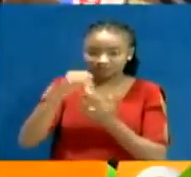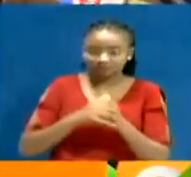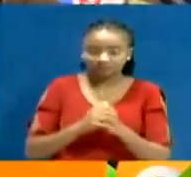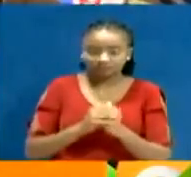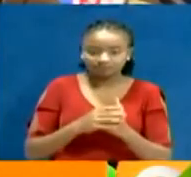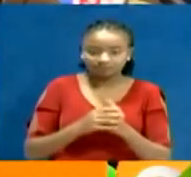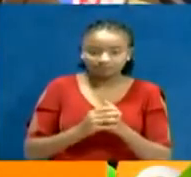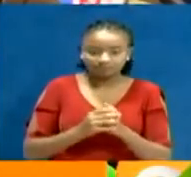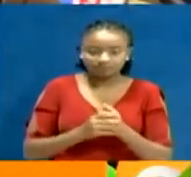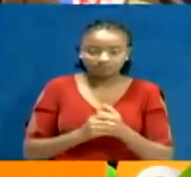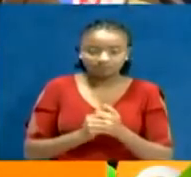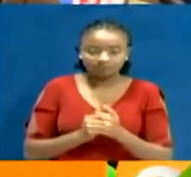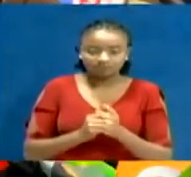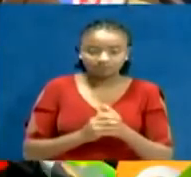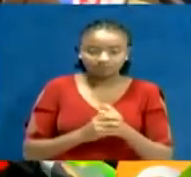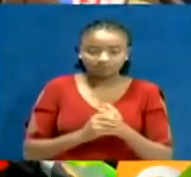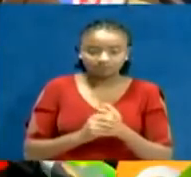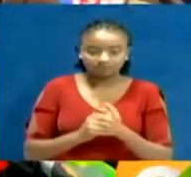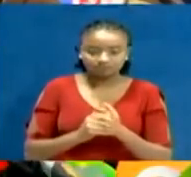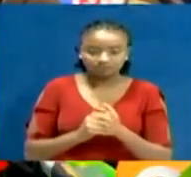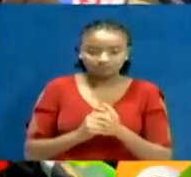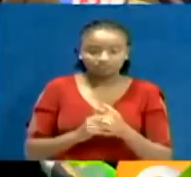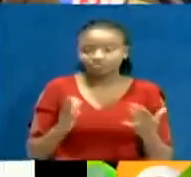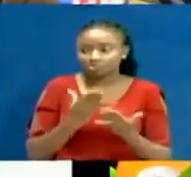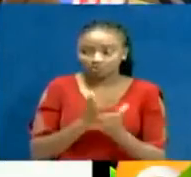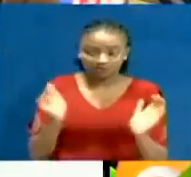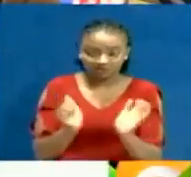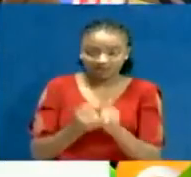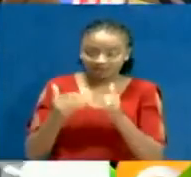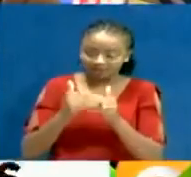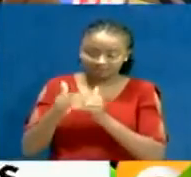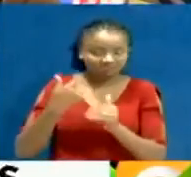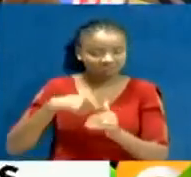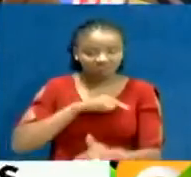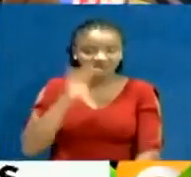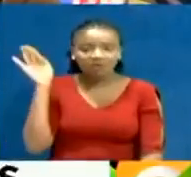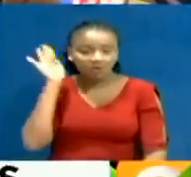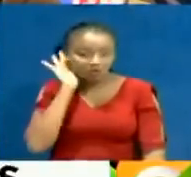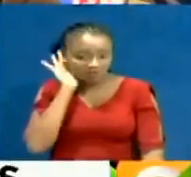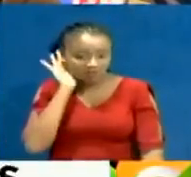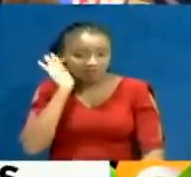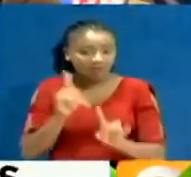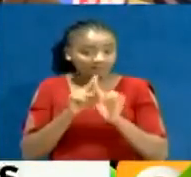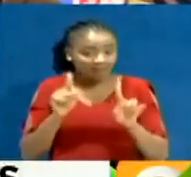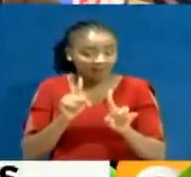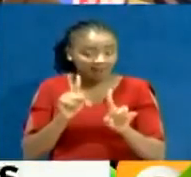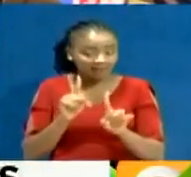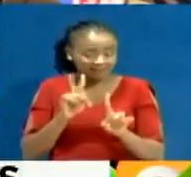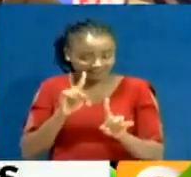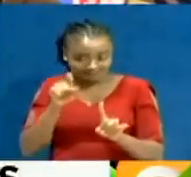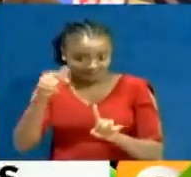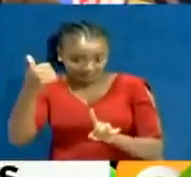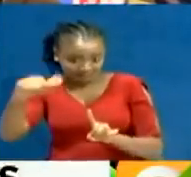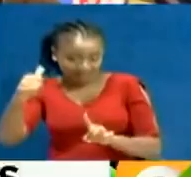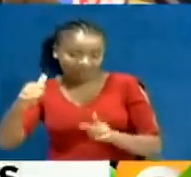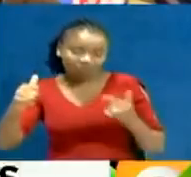unbundling of a bench. Whatever outcome, we'll abide by. Until that happens,